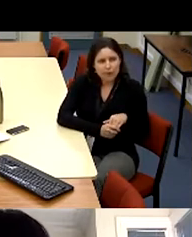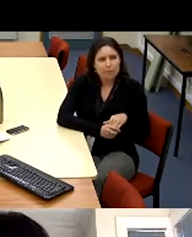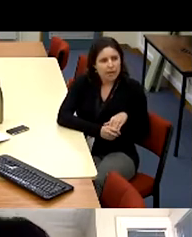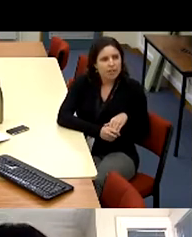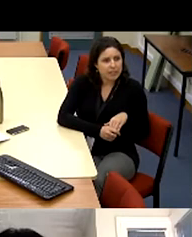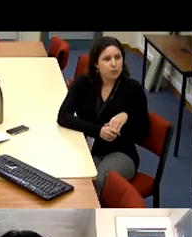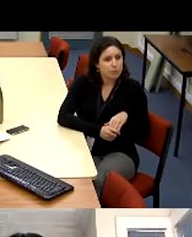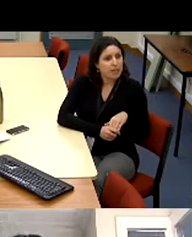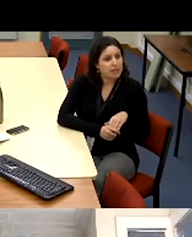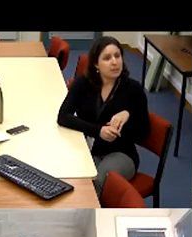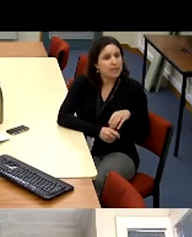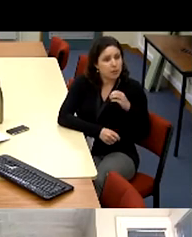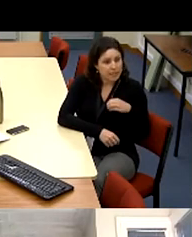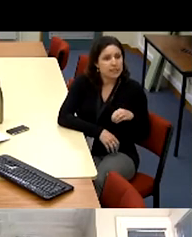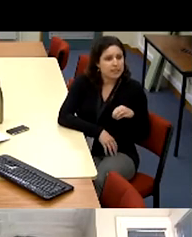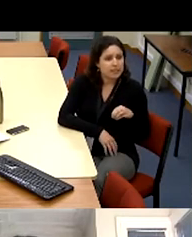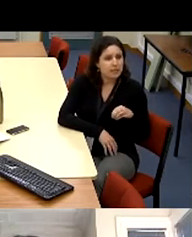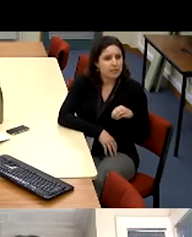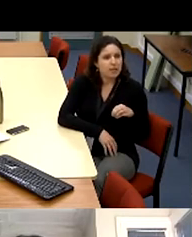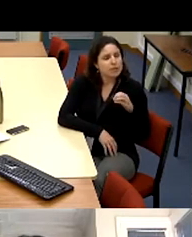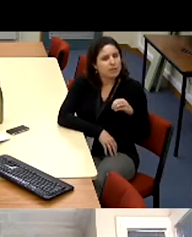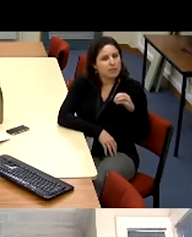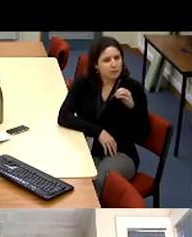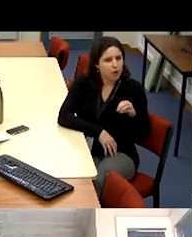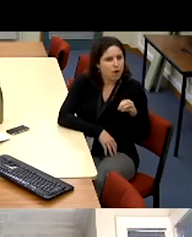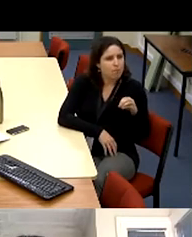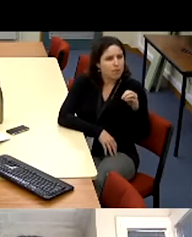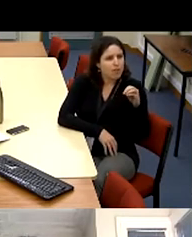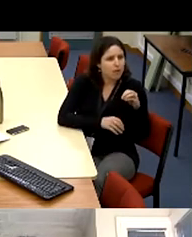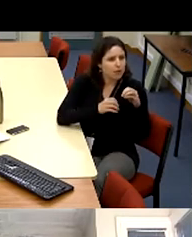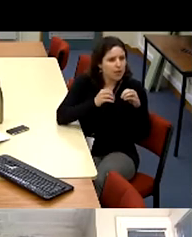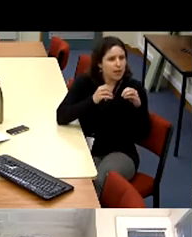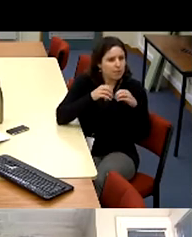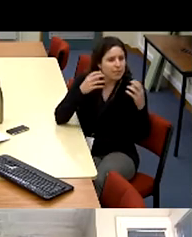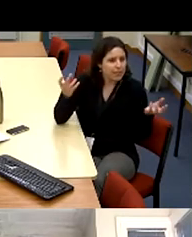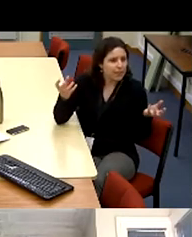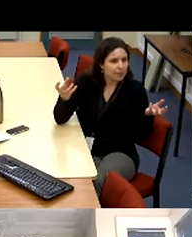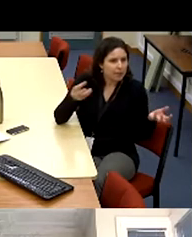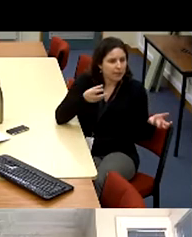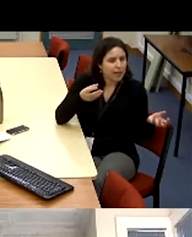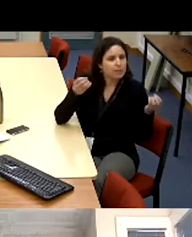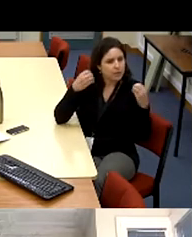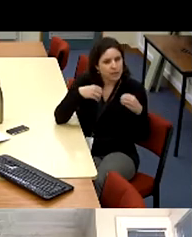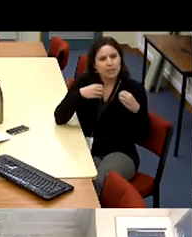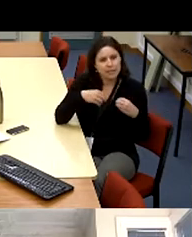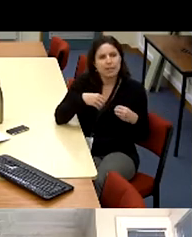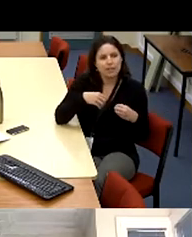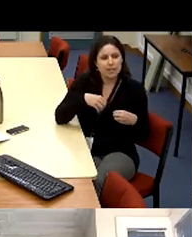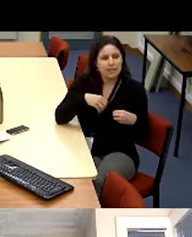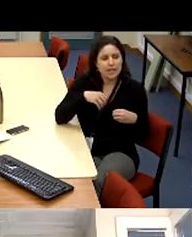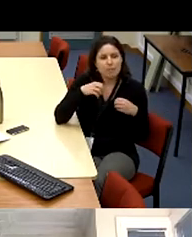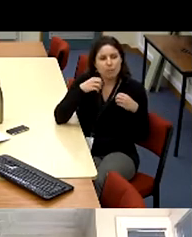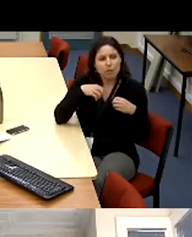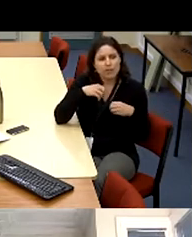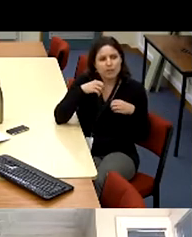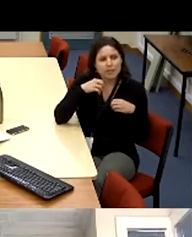them, very much, they saw themselves as being New Zealanders from, you know, a particular ethnic background, but New Zealanders